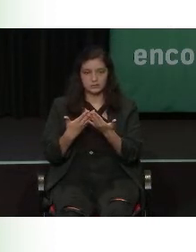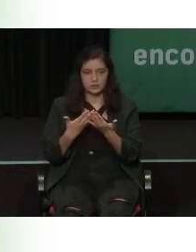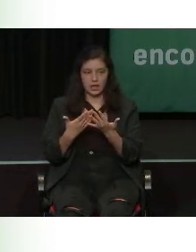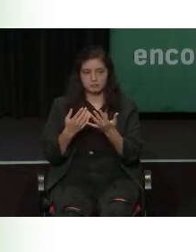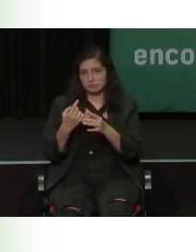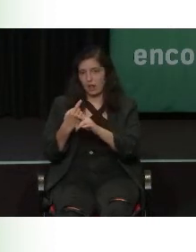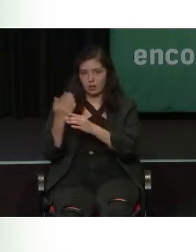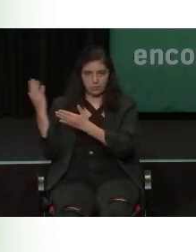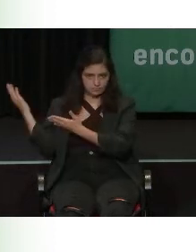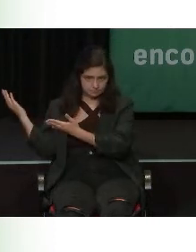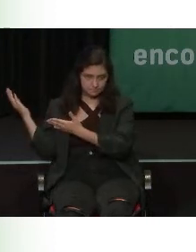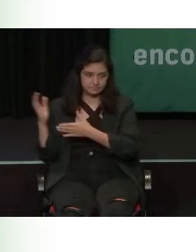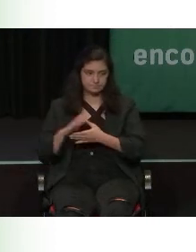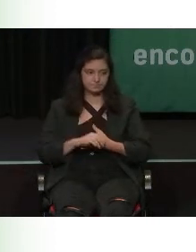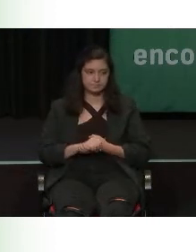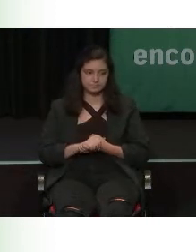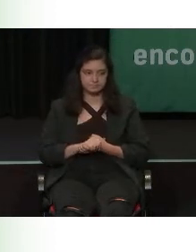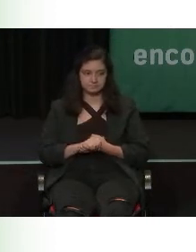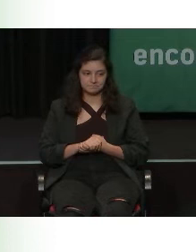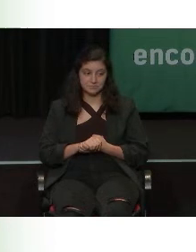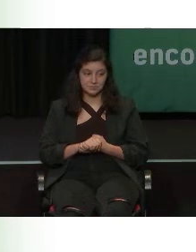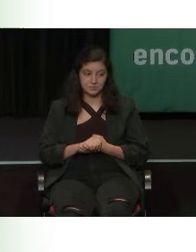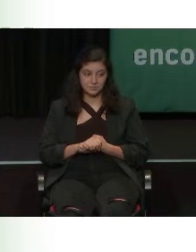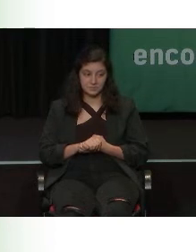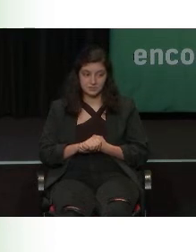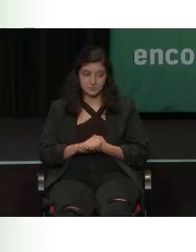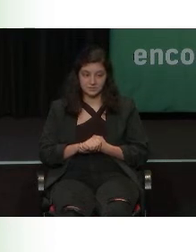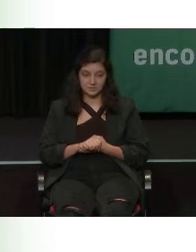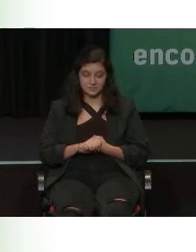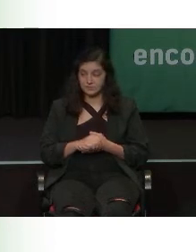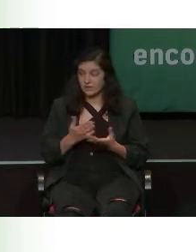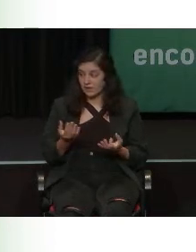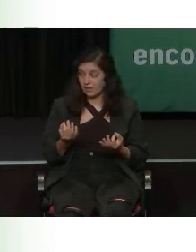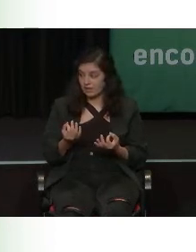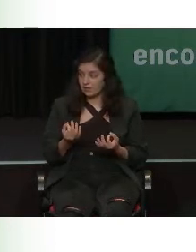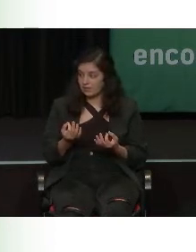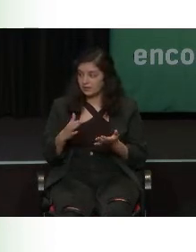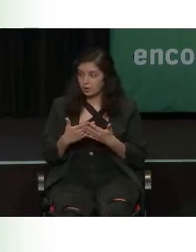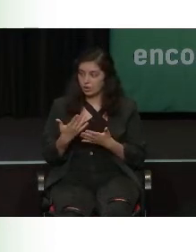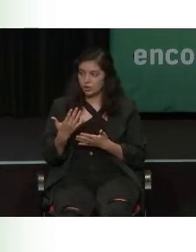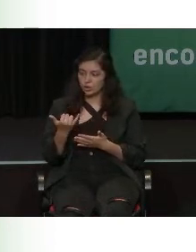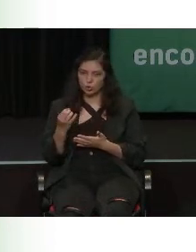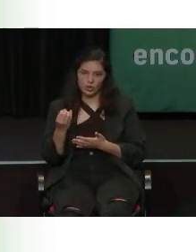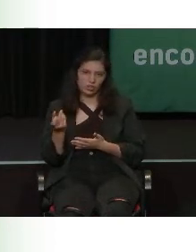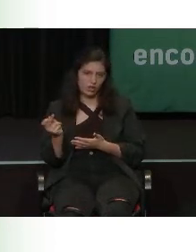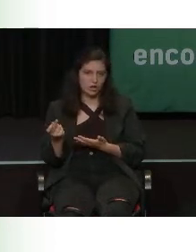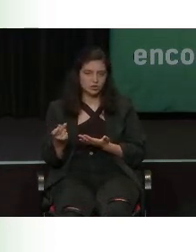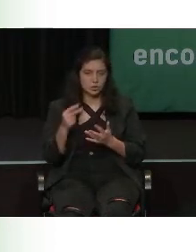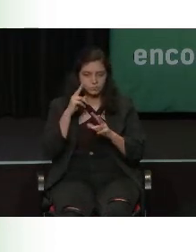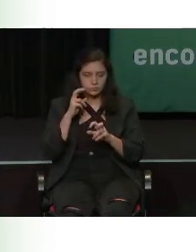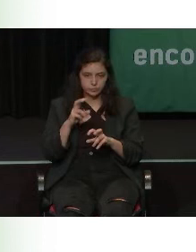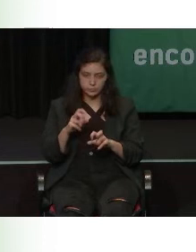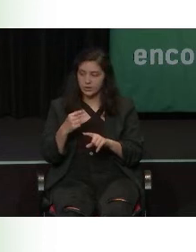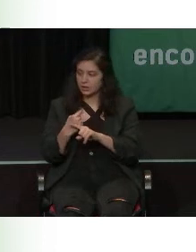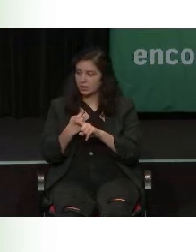oncogenic. And now it took around 20 more years of research into the